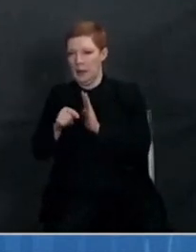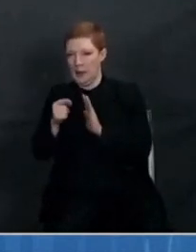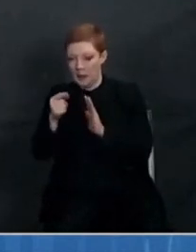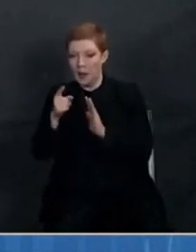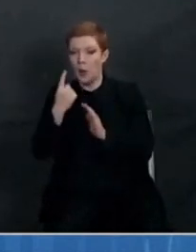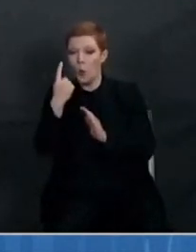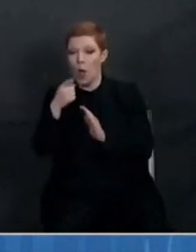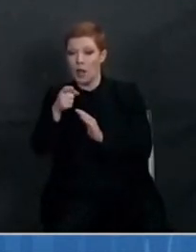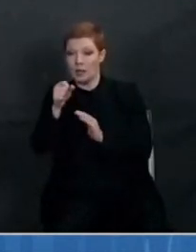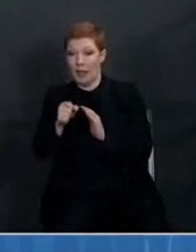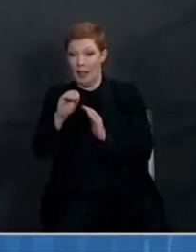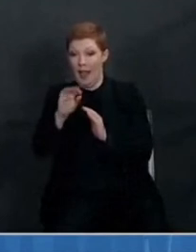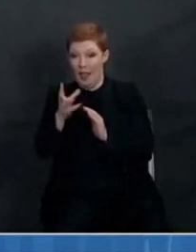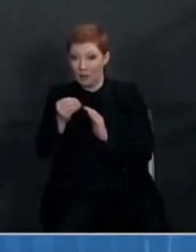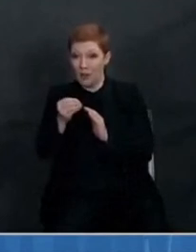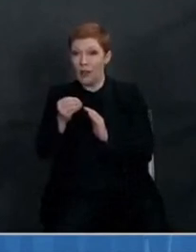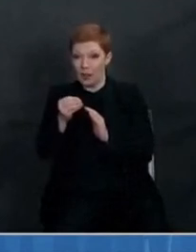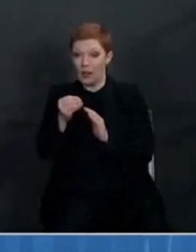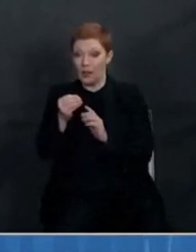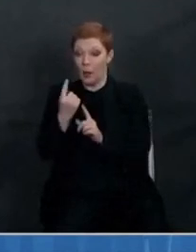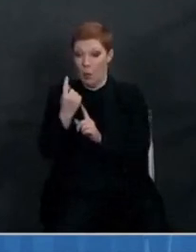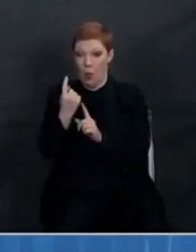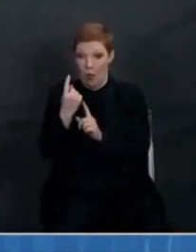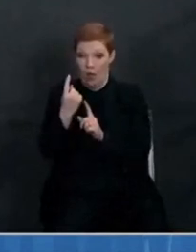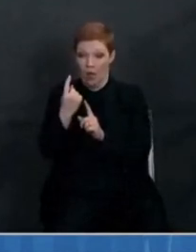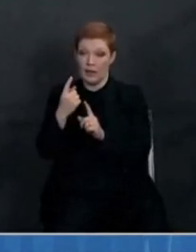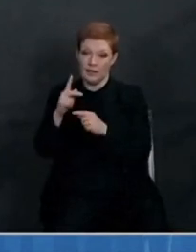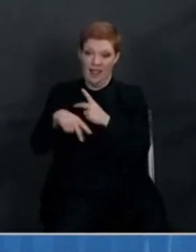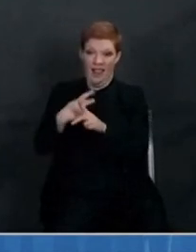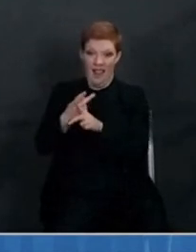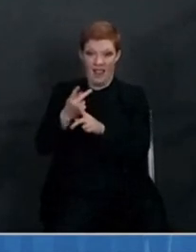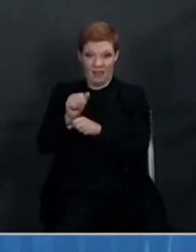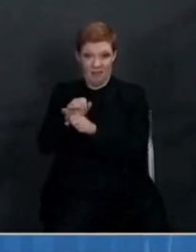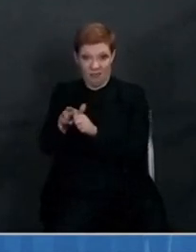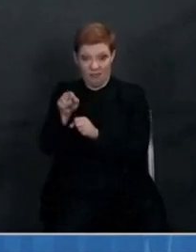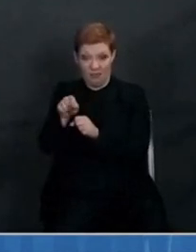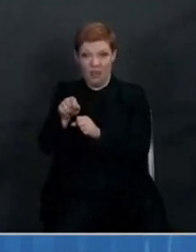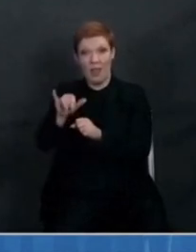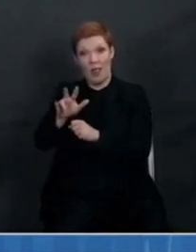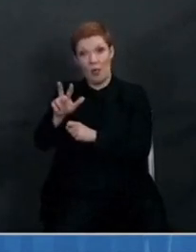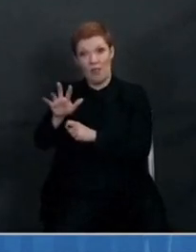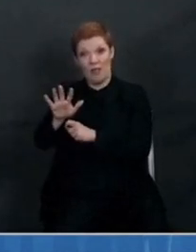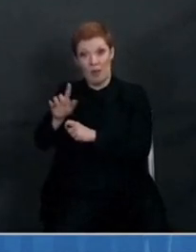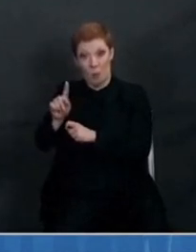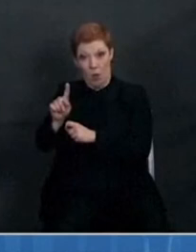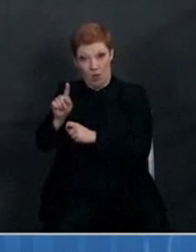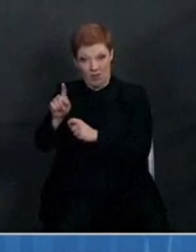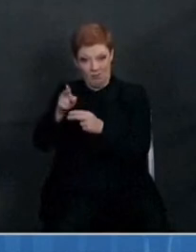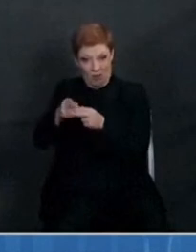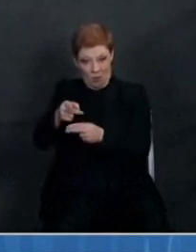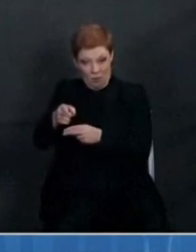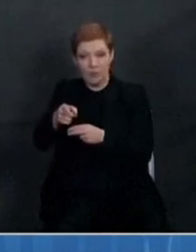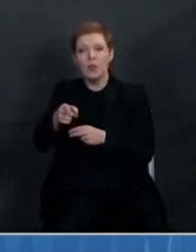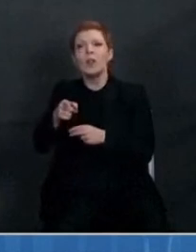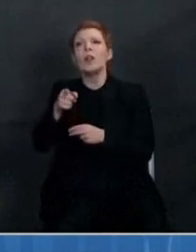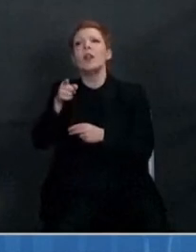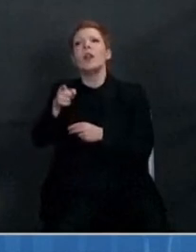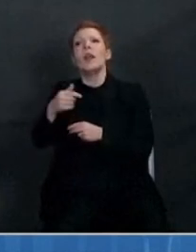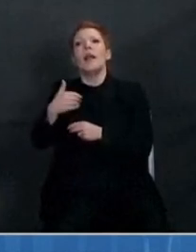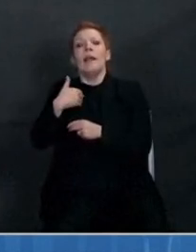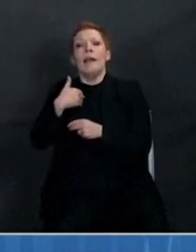African isolates, namely the 351, that one had a multifold diminution in the efficacy